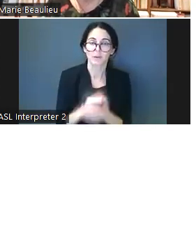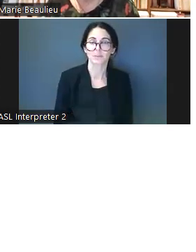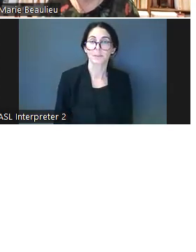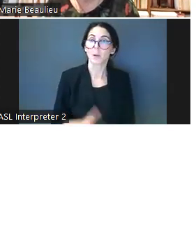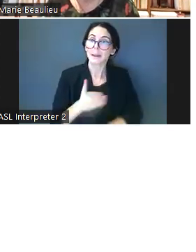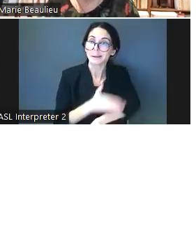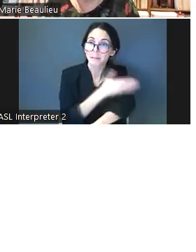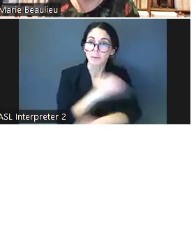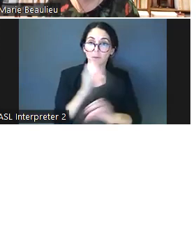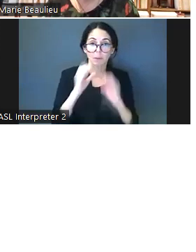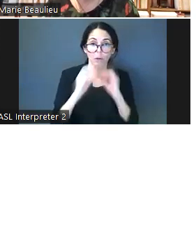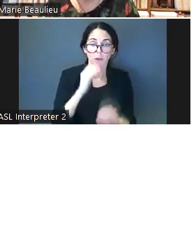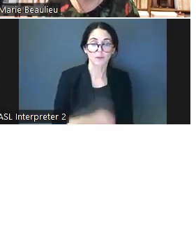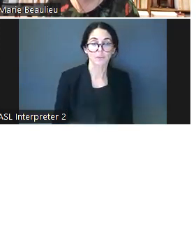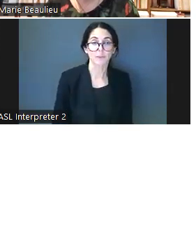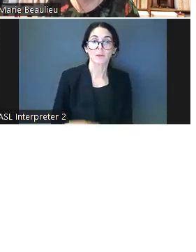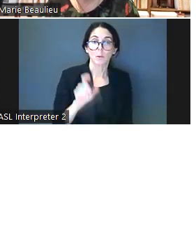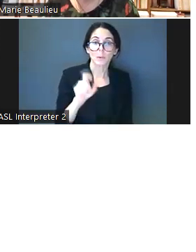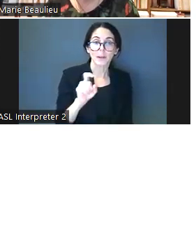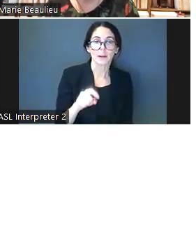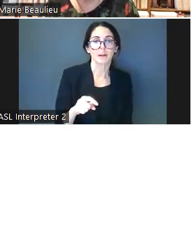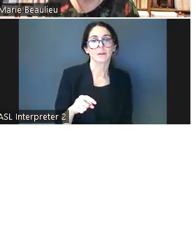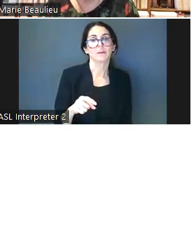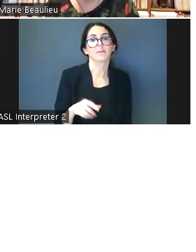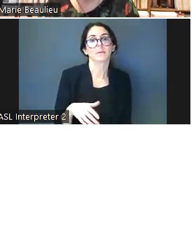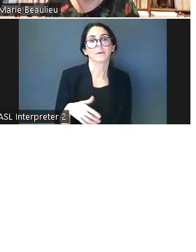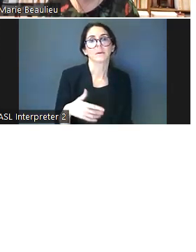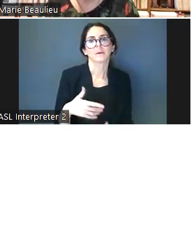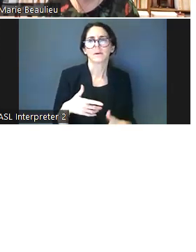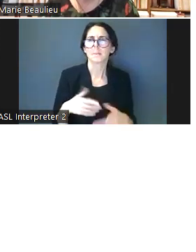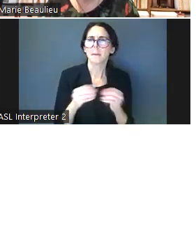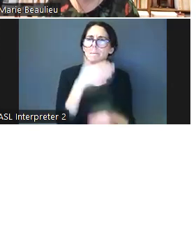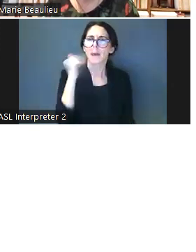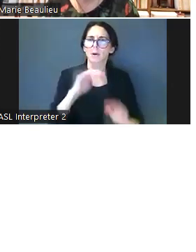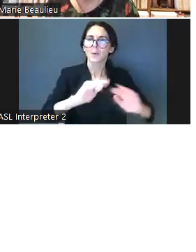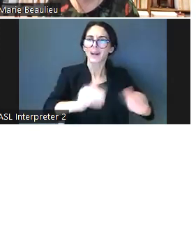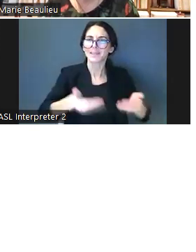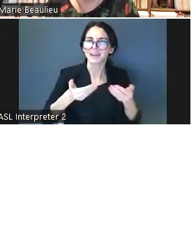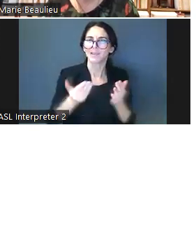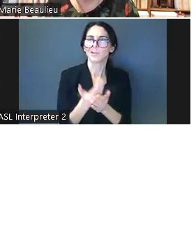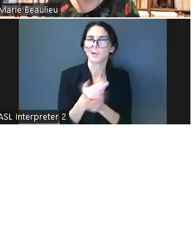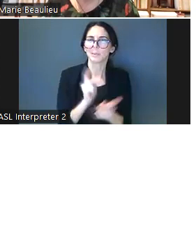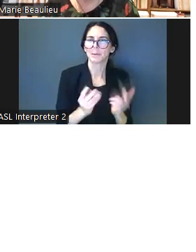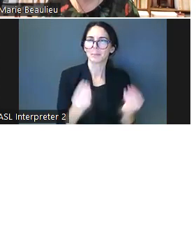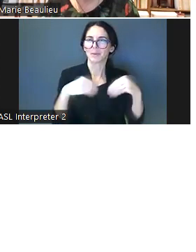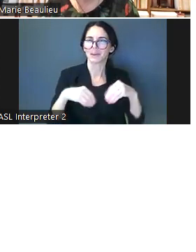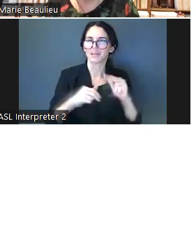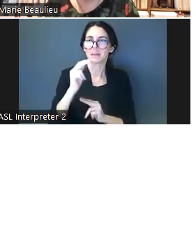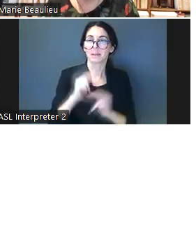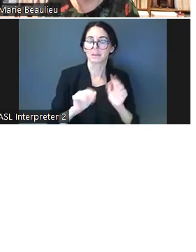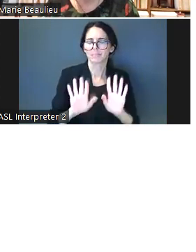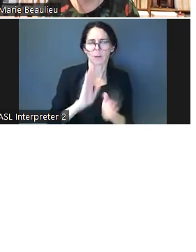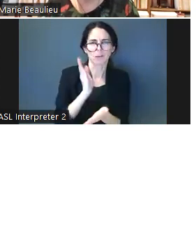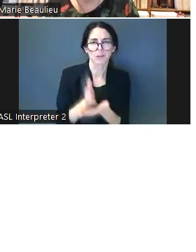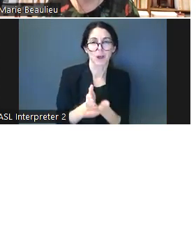need to enhance the integration of and adaptation of new residents. So I will stop there, but you can see that participants had a